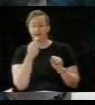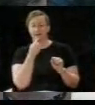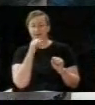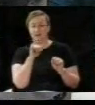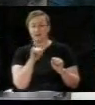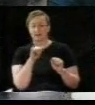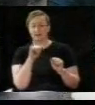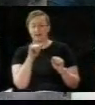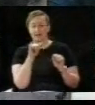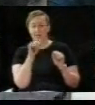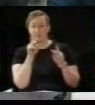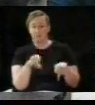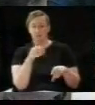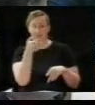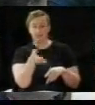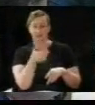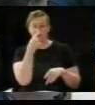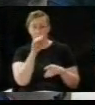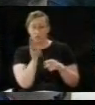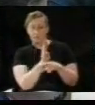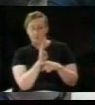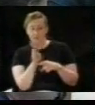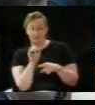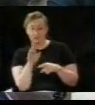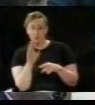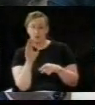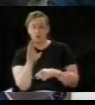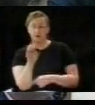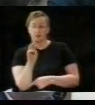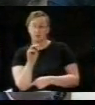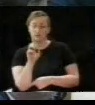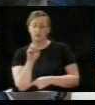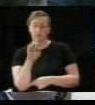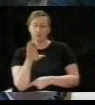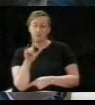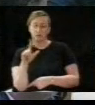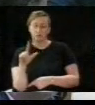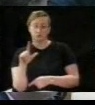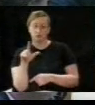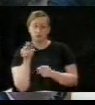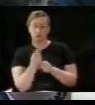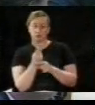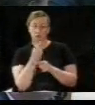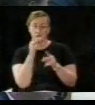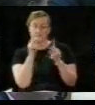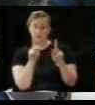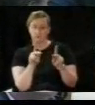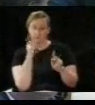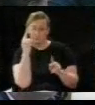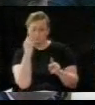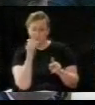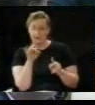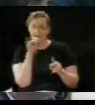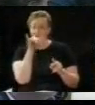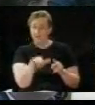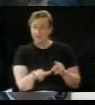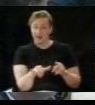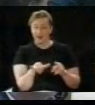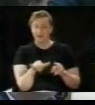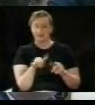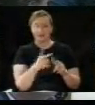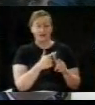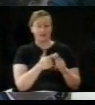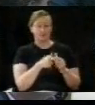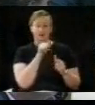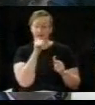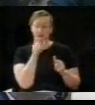for a business purpose or for a commercial use purpose. And if that's the reason they are there, they are